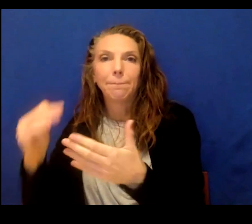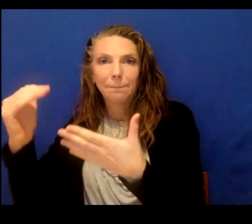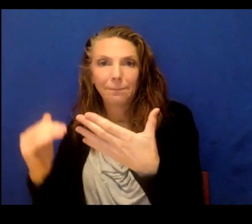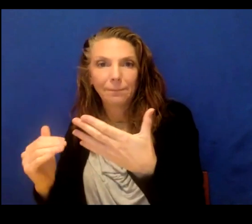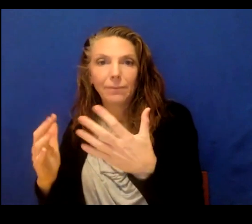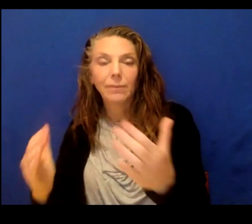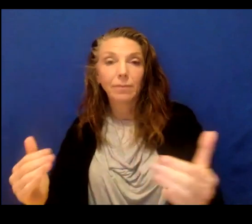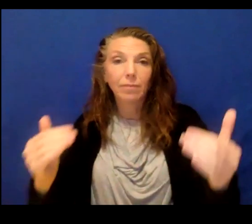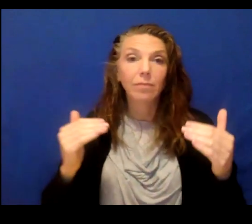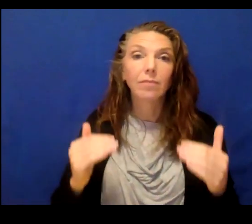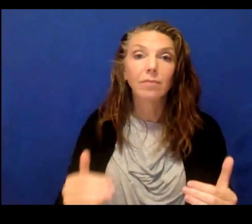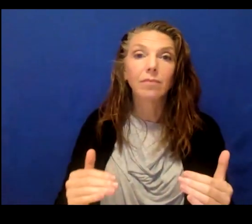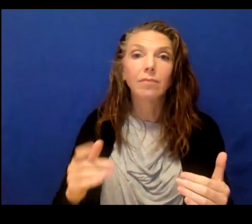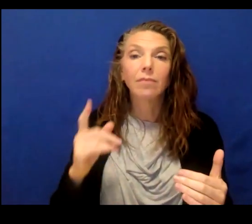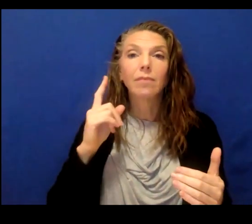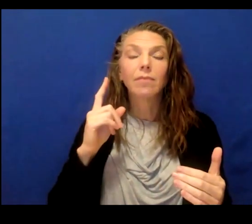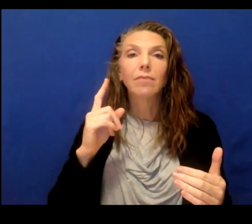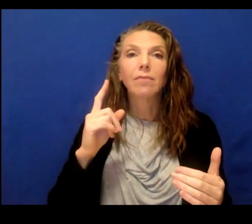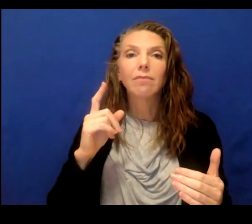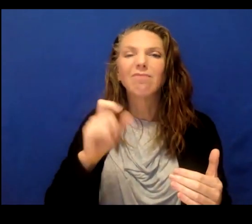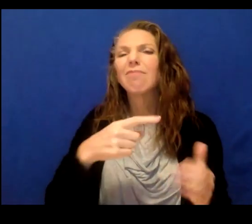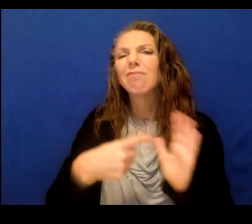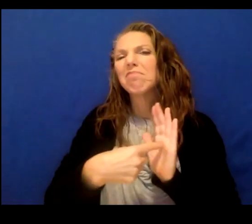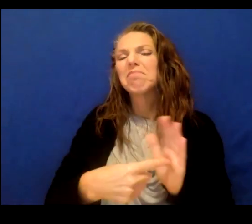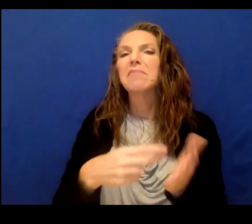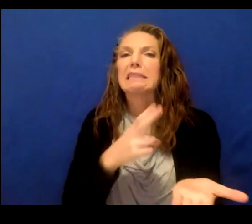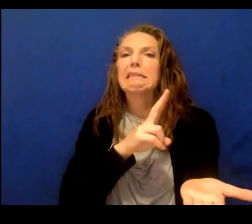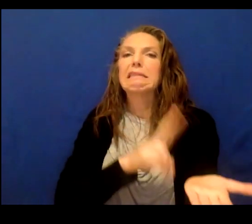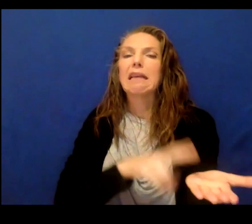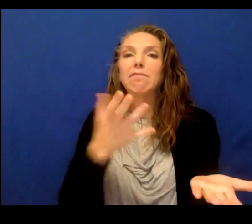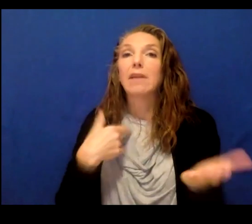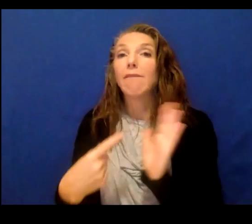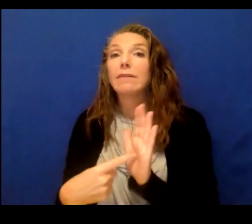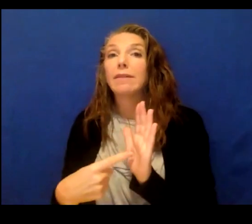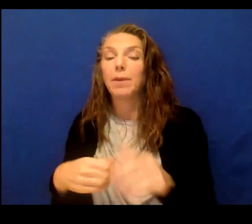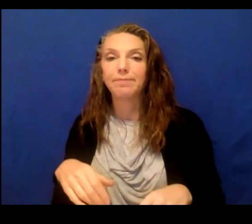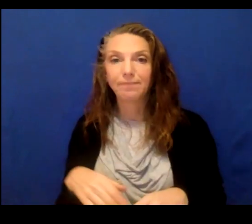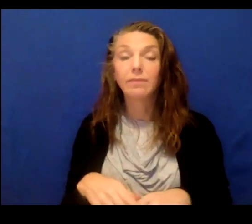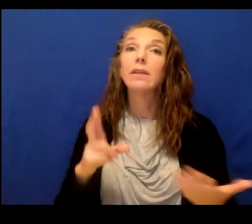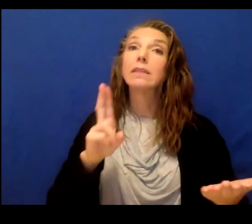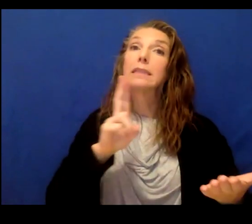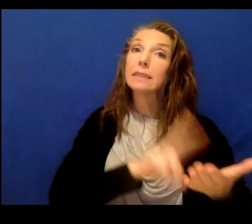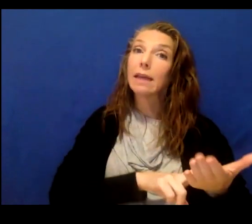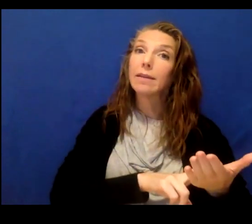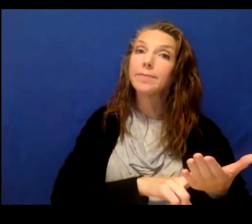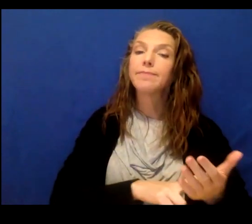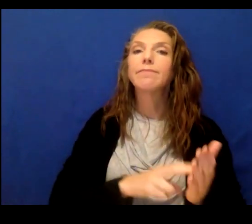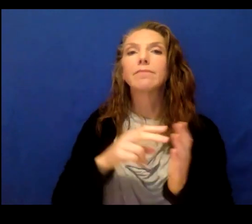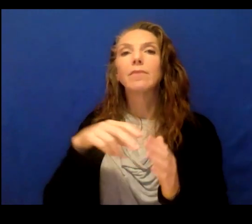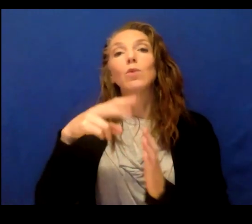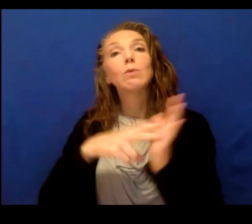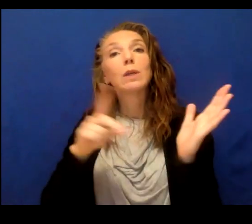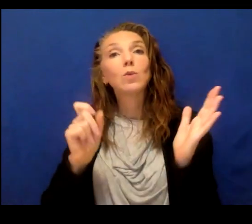For choosing a morning, or we'll go with sign in because I think there's an example for sign in coming here in a second. For sign in, we read the question